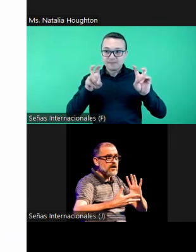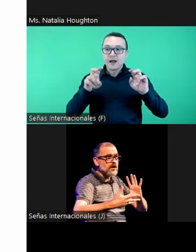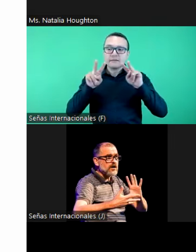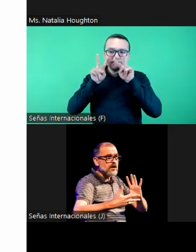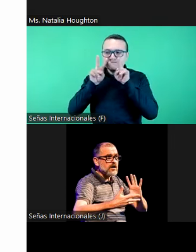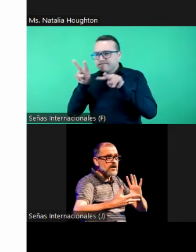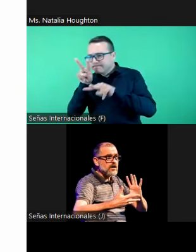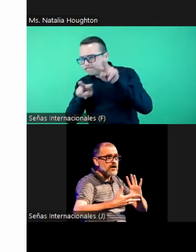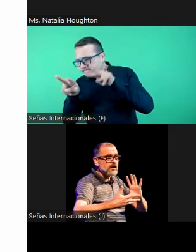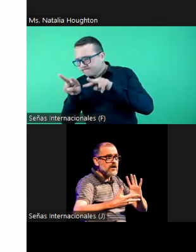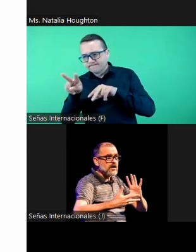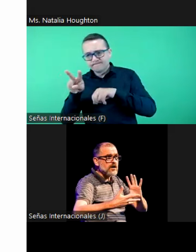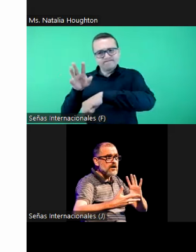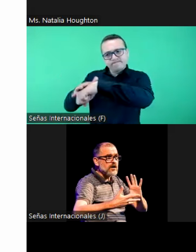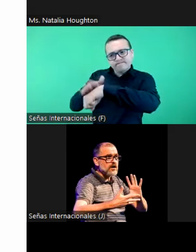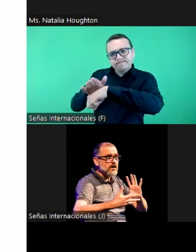provide access